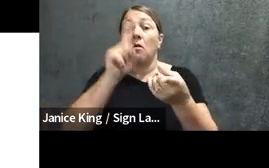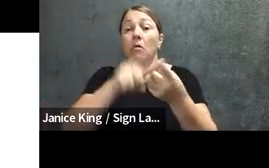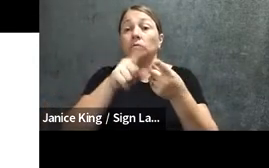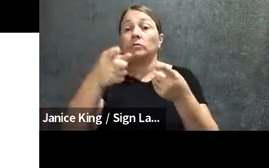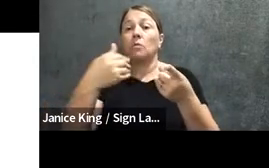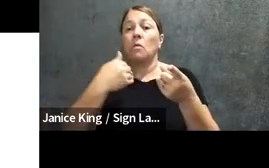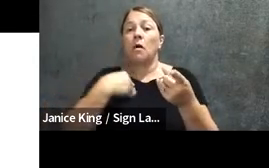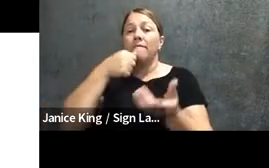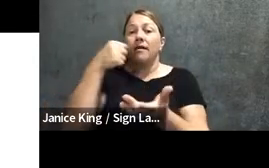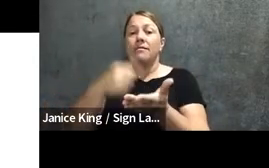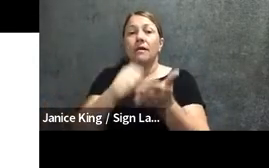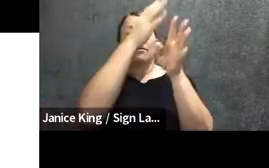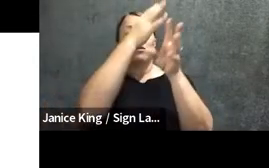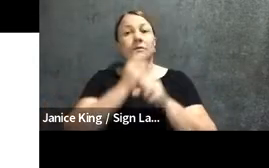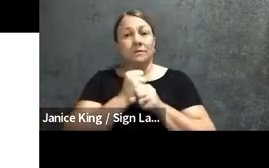right to sue notice